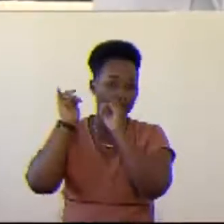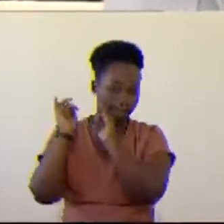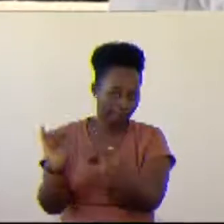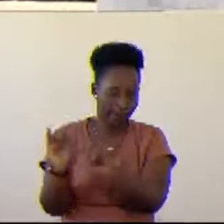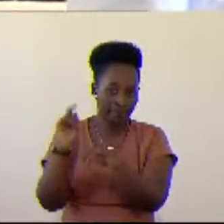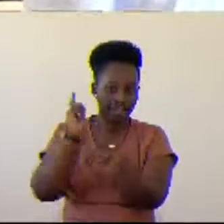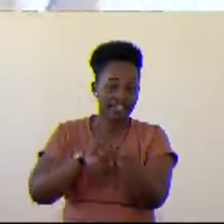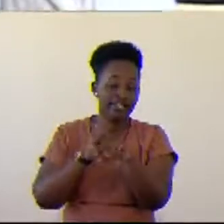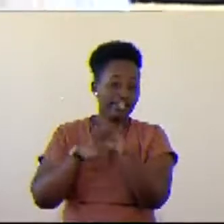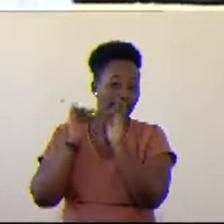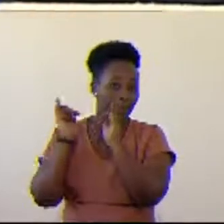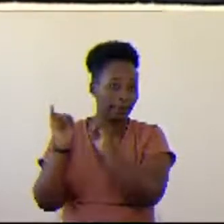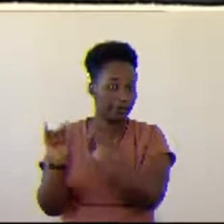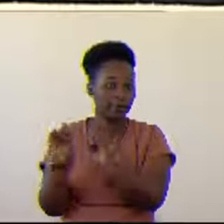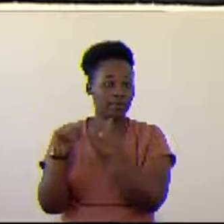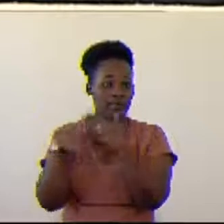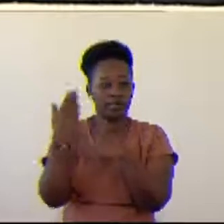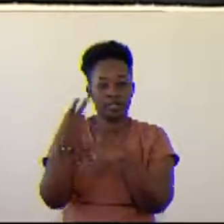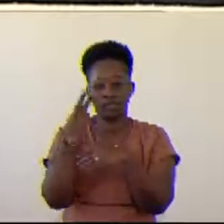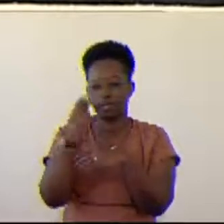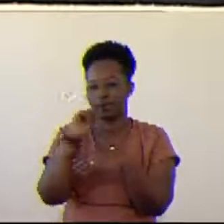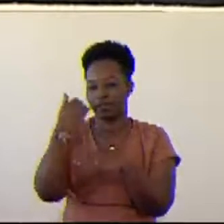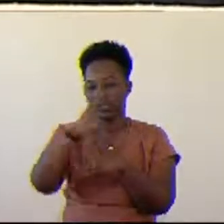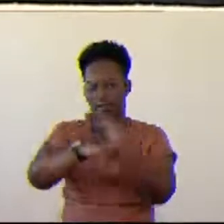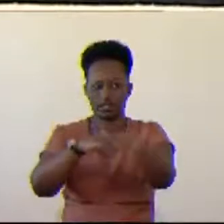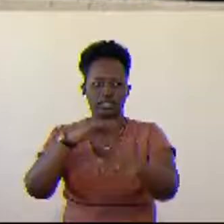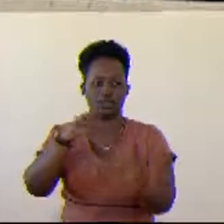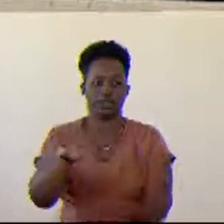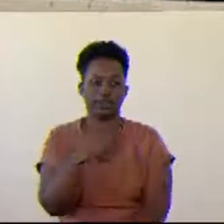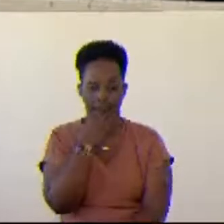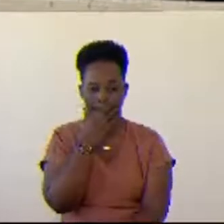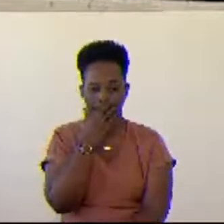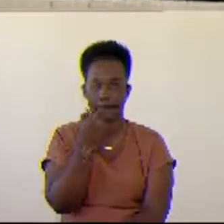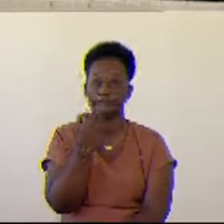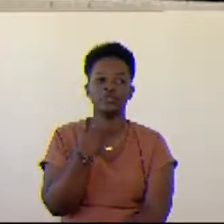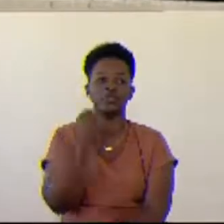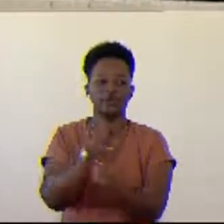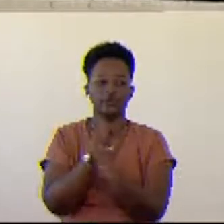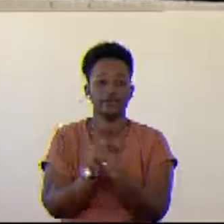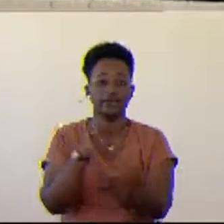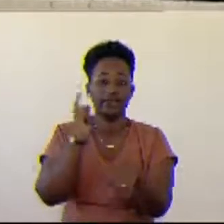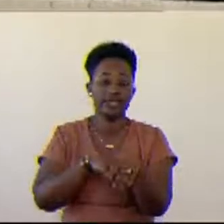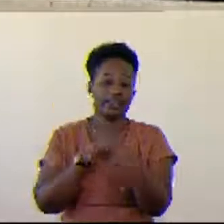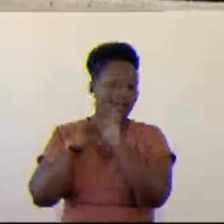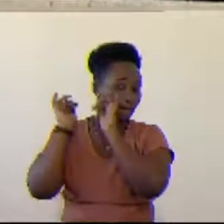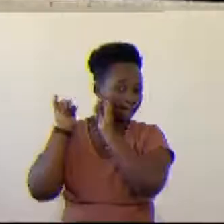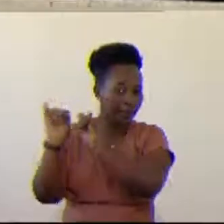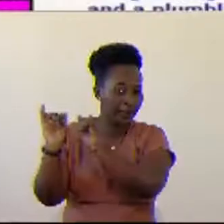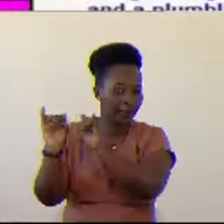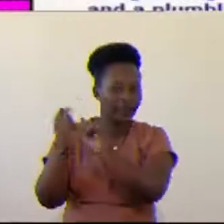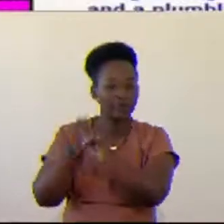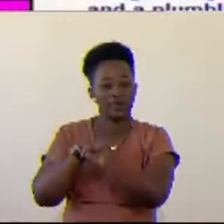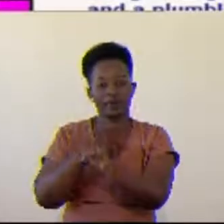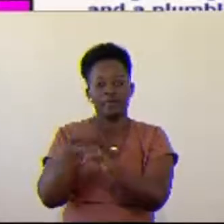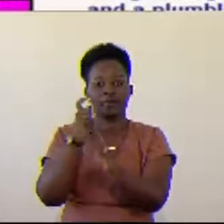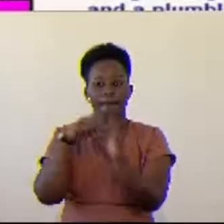comes to rest, let's look at the other procedure that is being told to us. When it comes to rest, we are supposed to